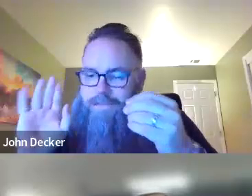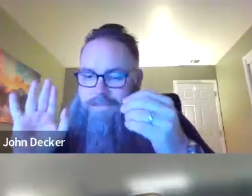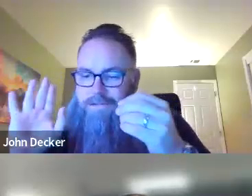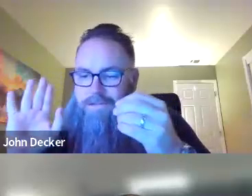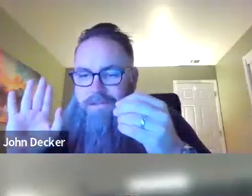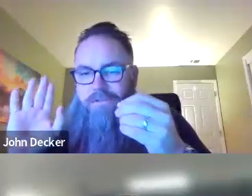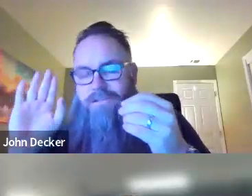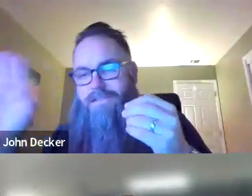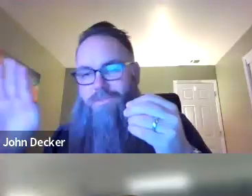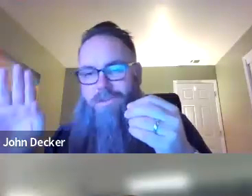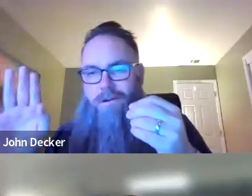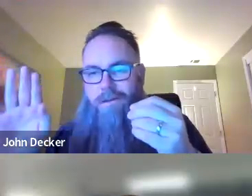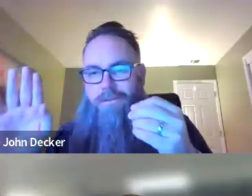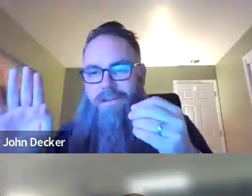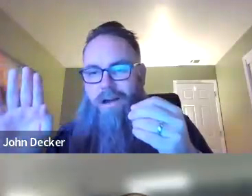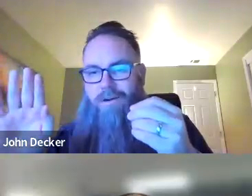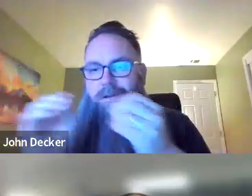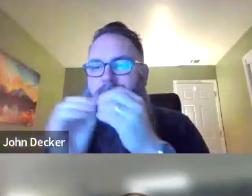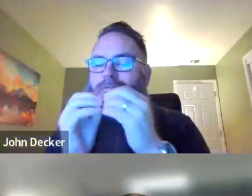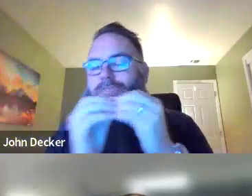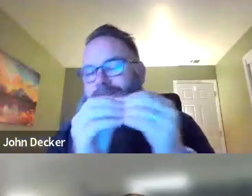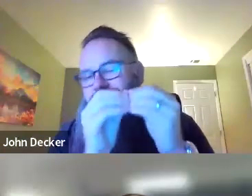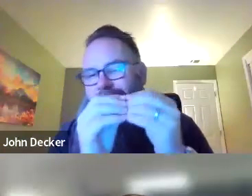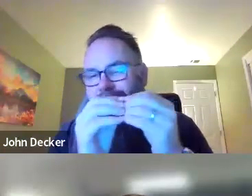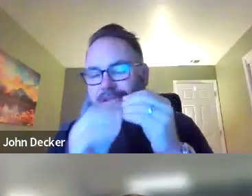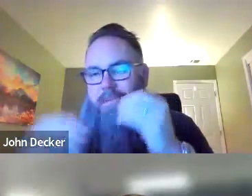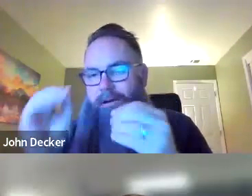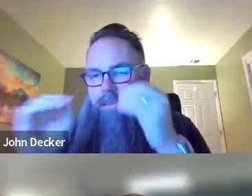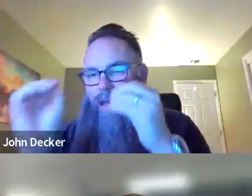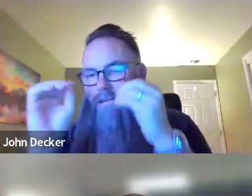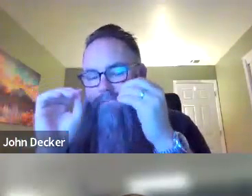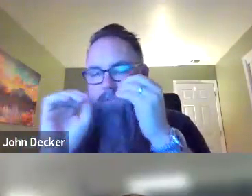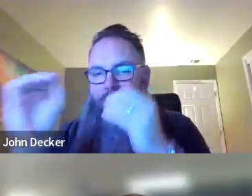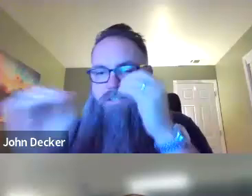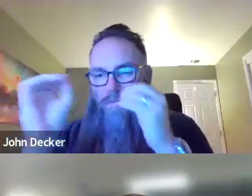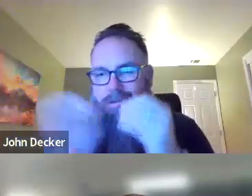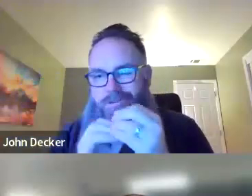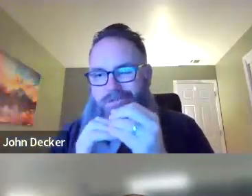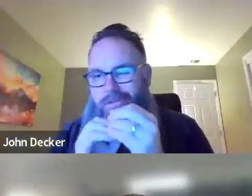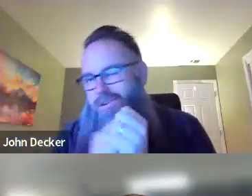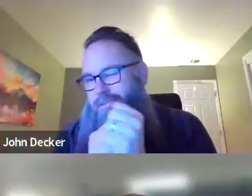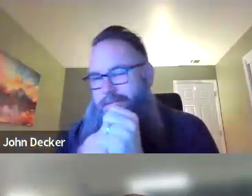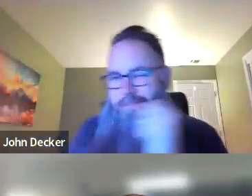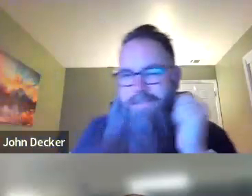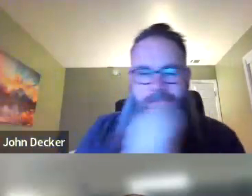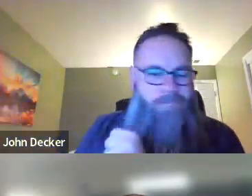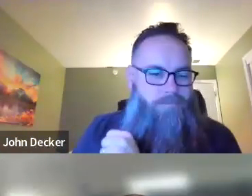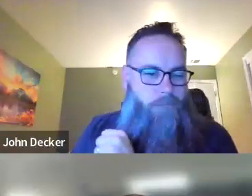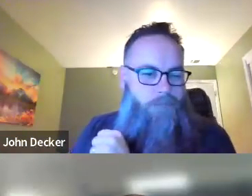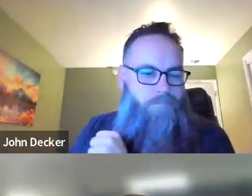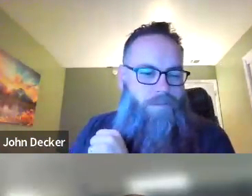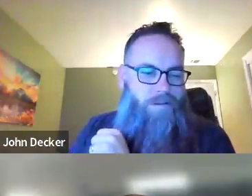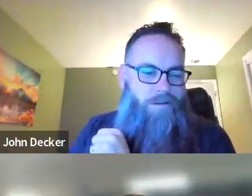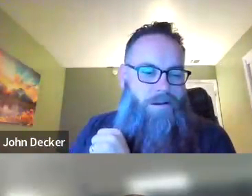about September 6th when you were up in Tahoe. Would you mind sharing just a little bit about that, what you got to do up there too, if you don't mind, please?